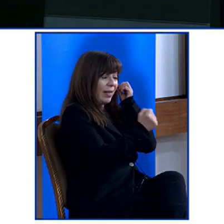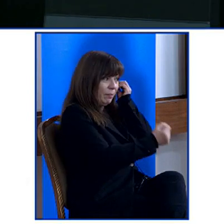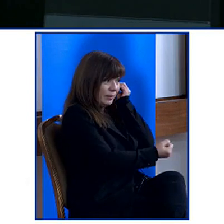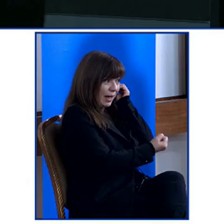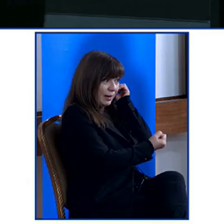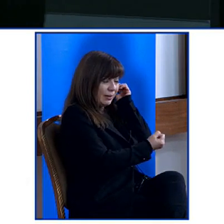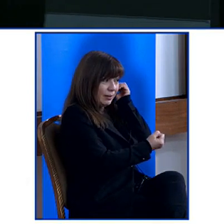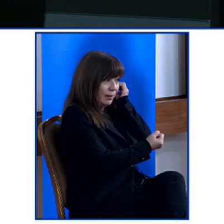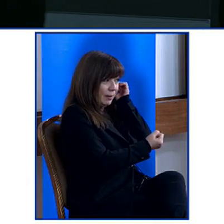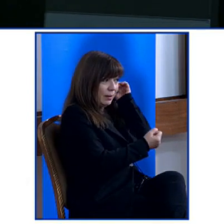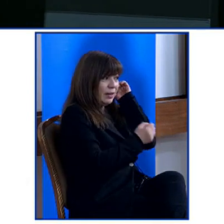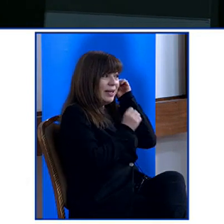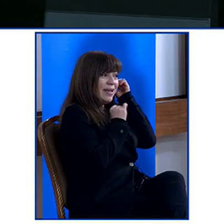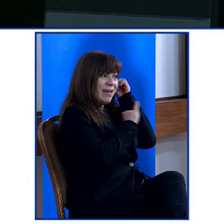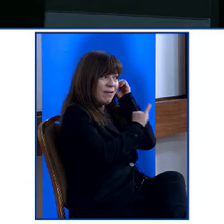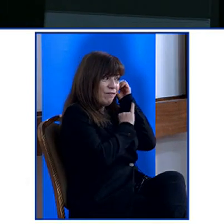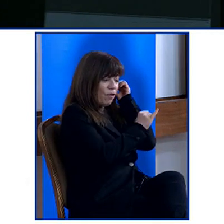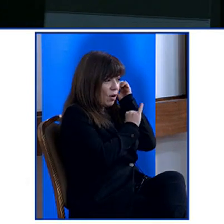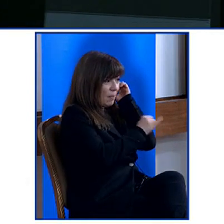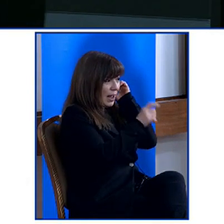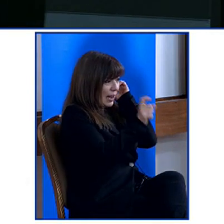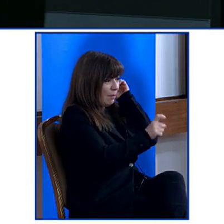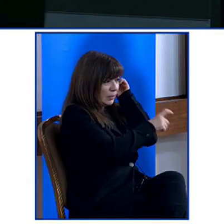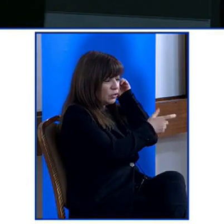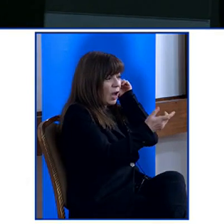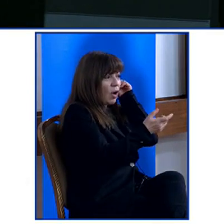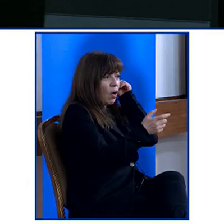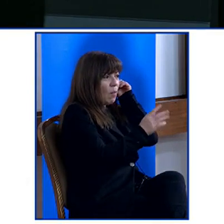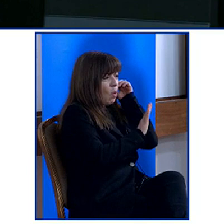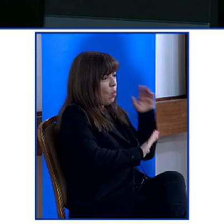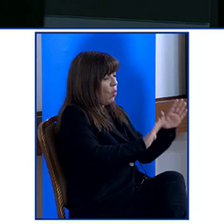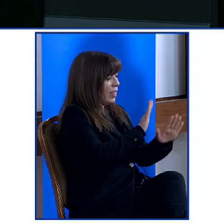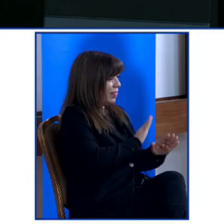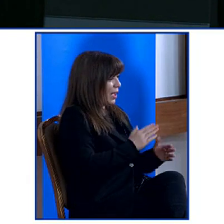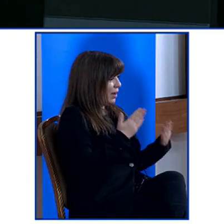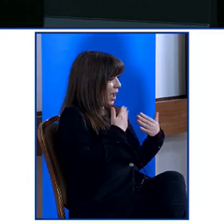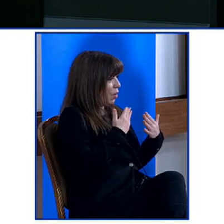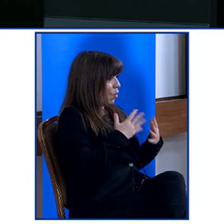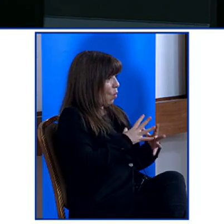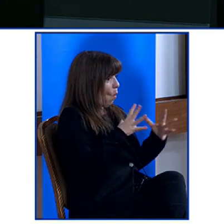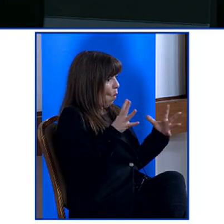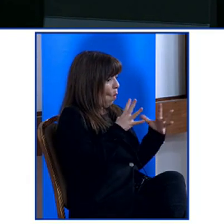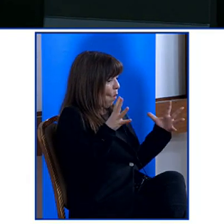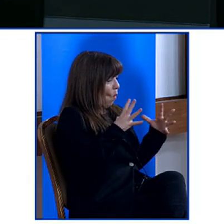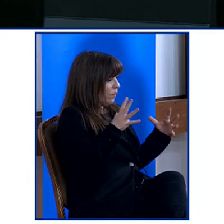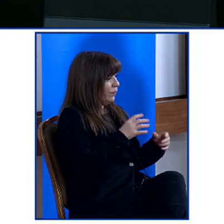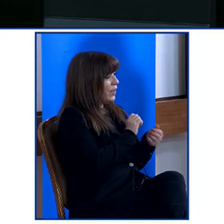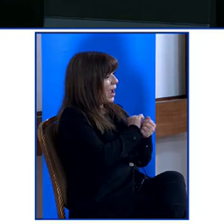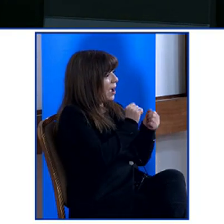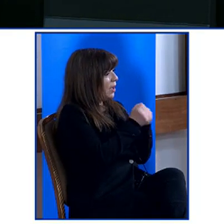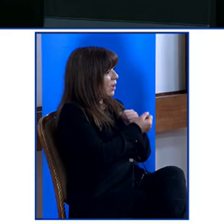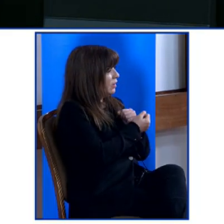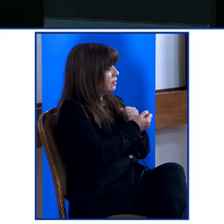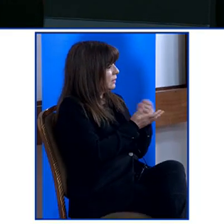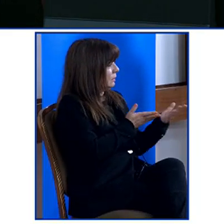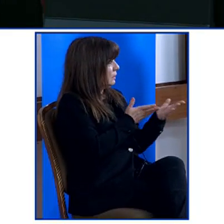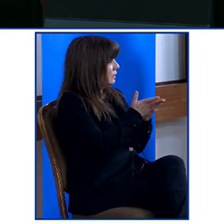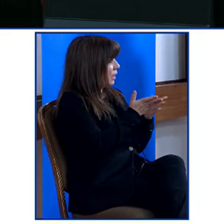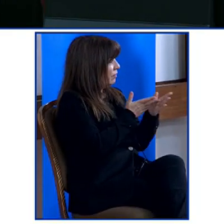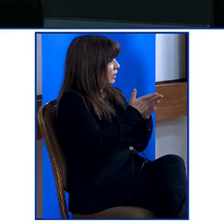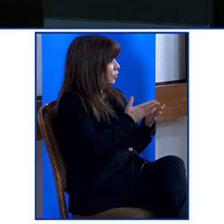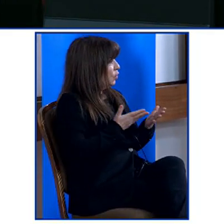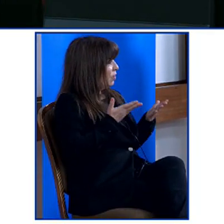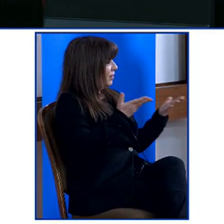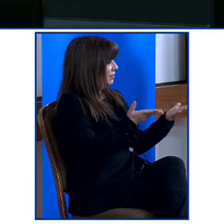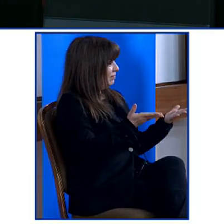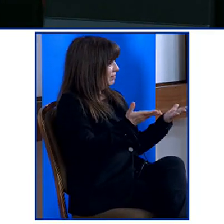extreme heat, and to plan services that meet the increasing needs of customers and patients in the future. And